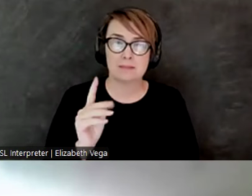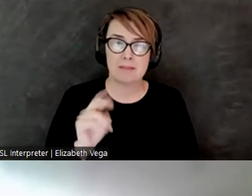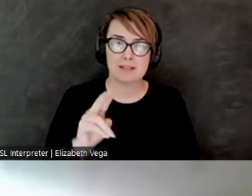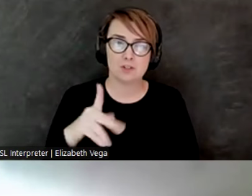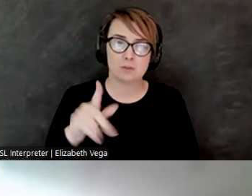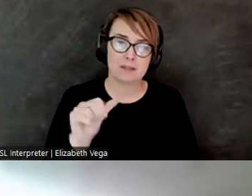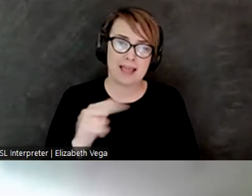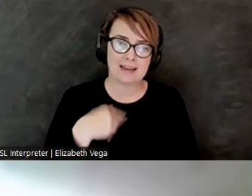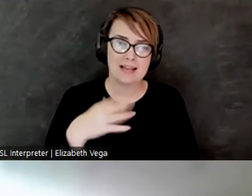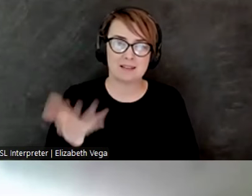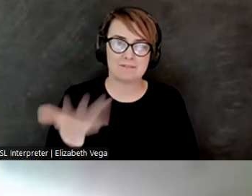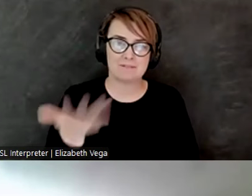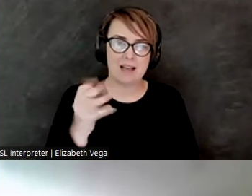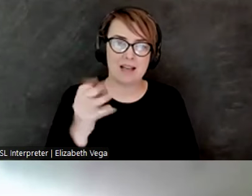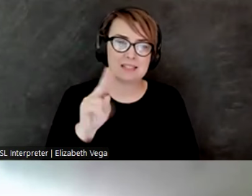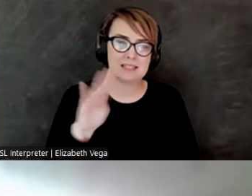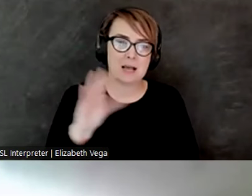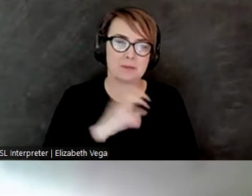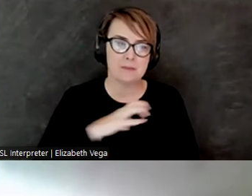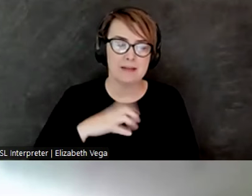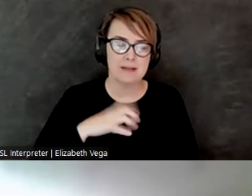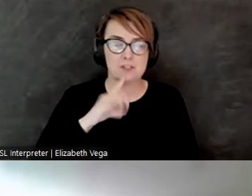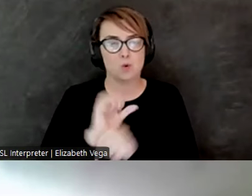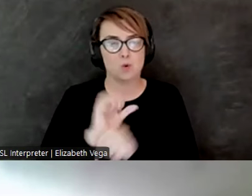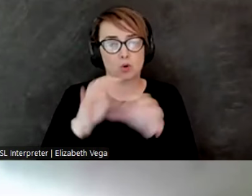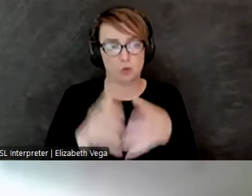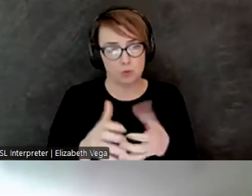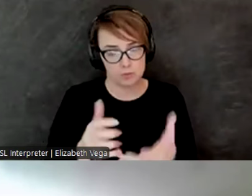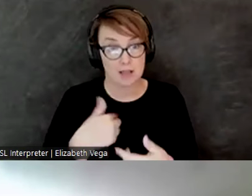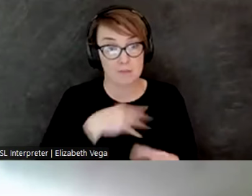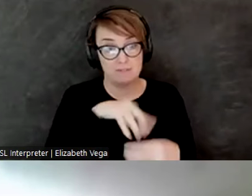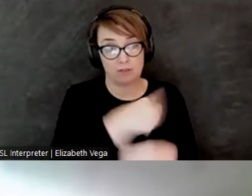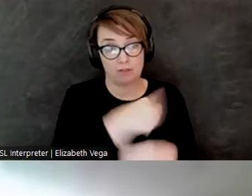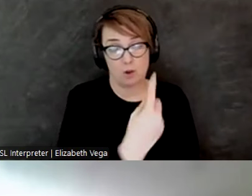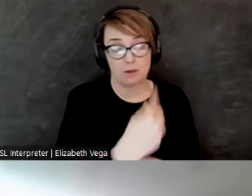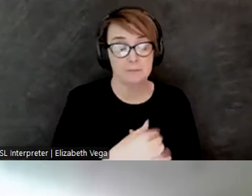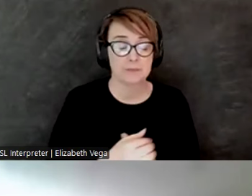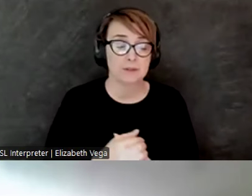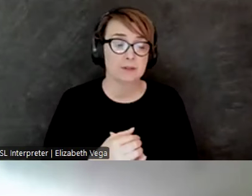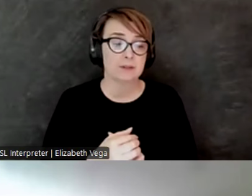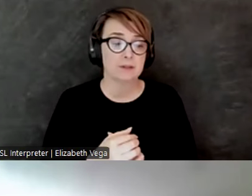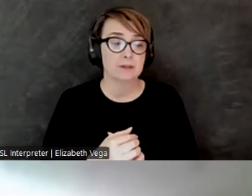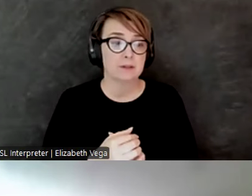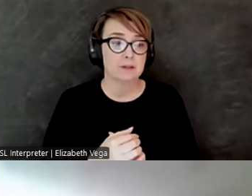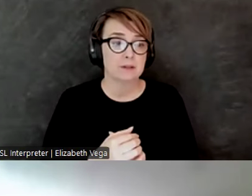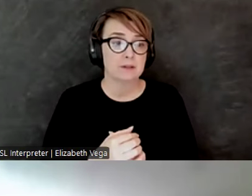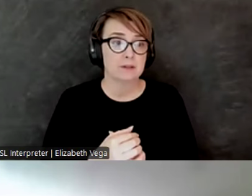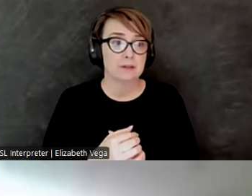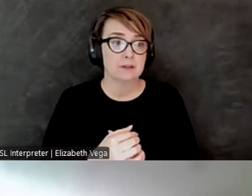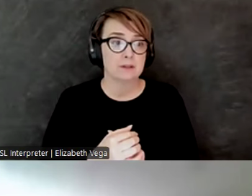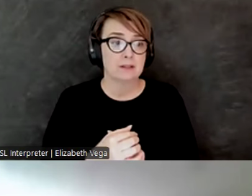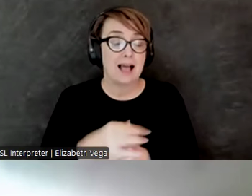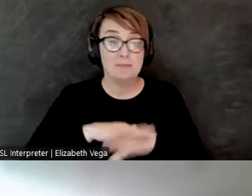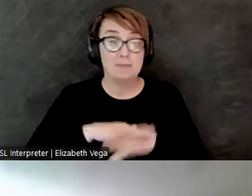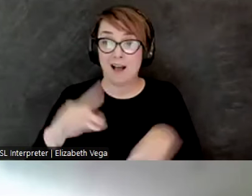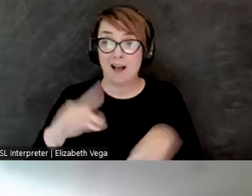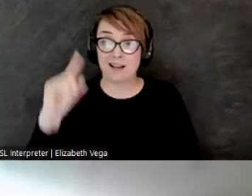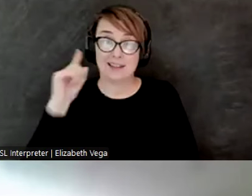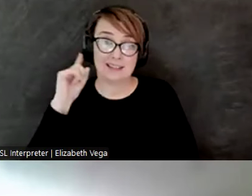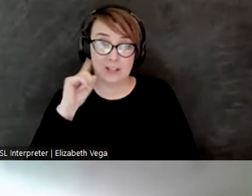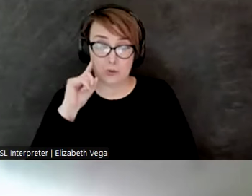themselves, or we call ourselves. I'm part of one. But what I'm not hearing in these narratives